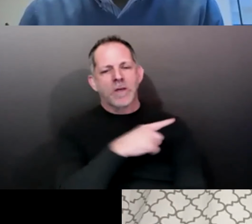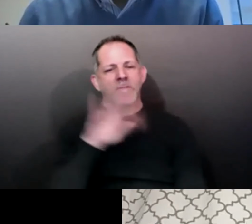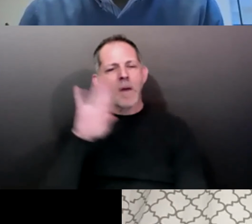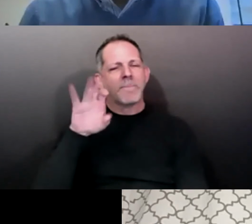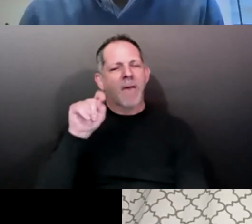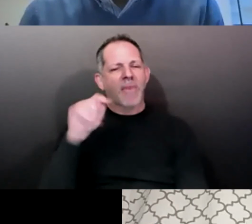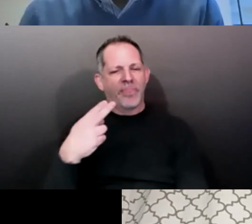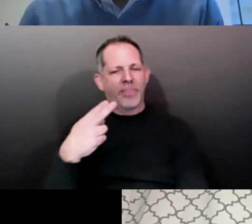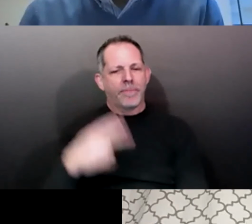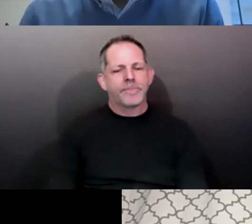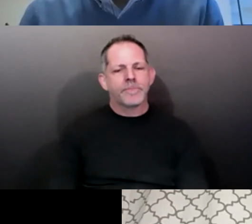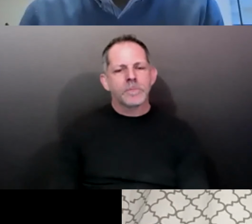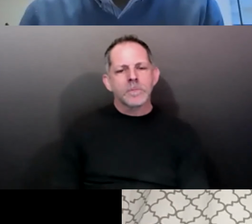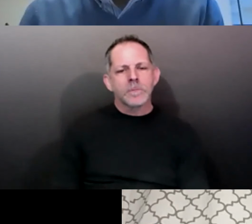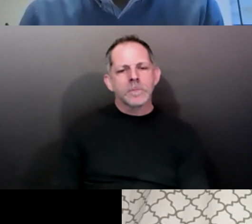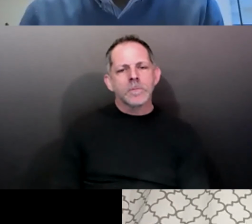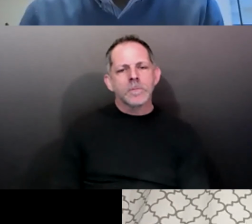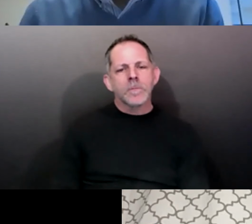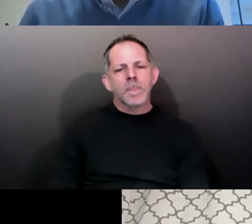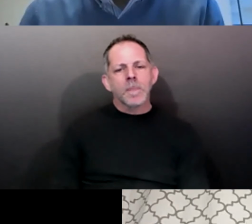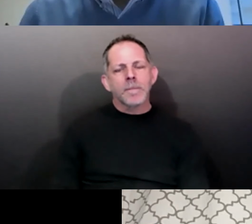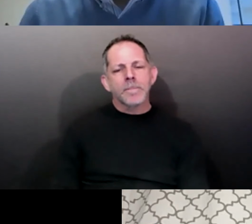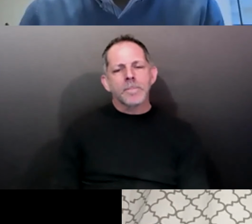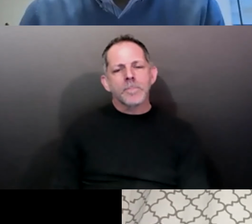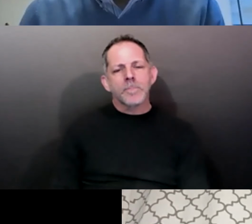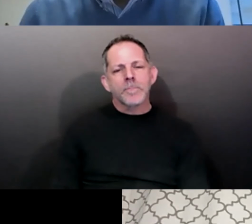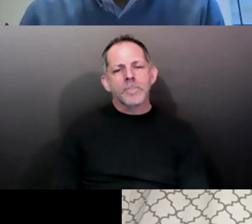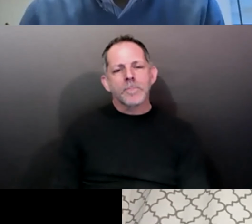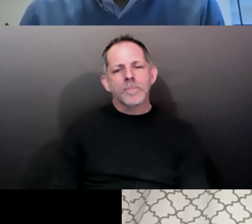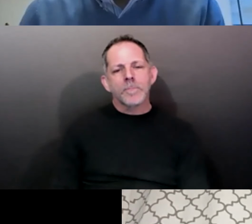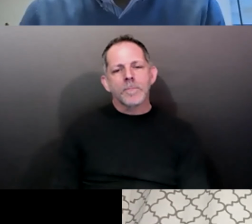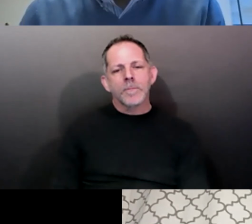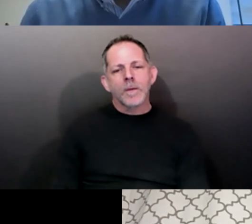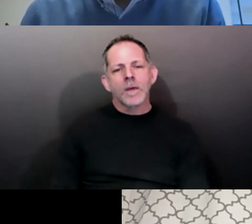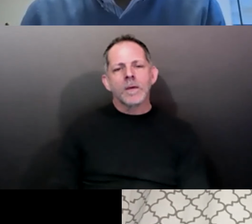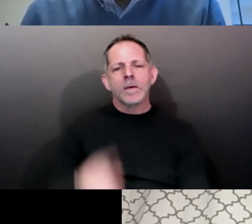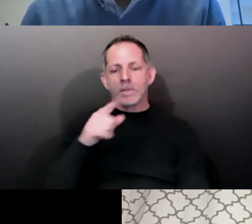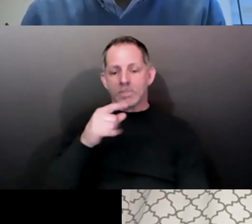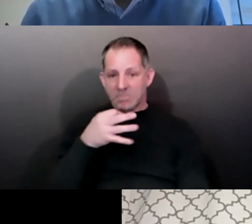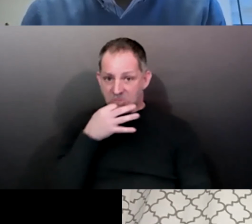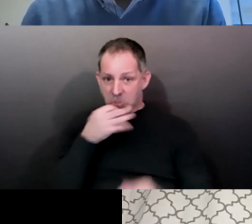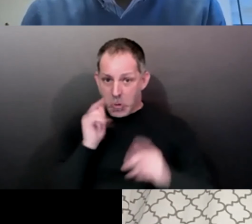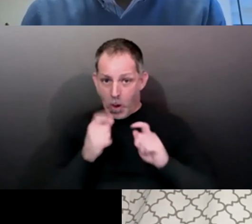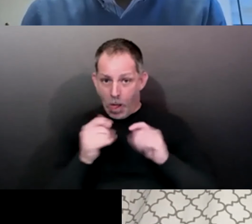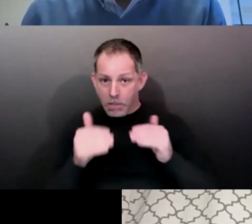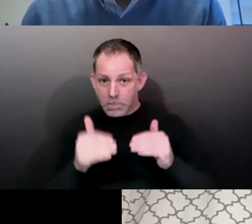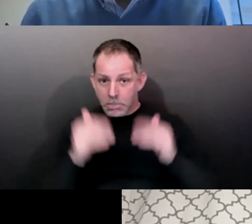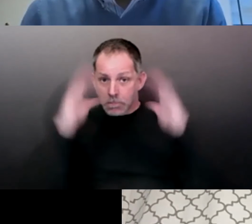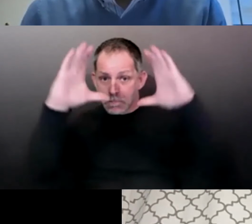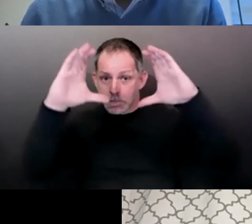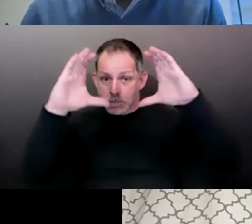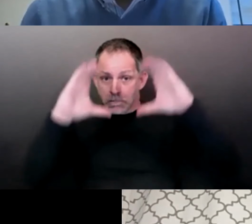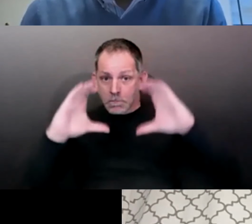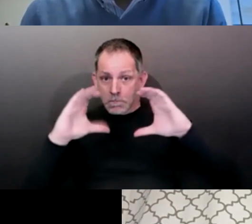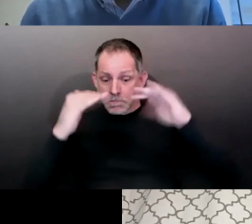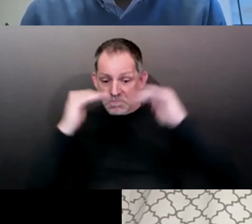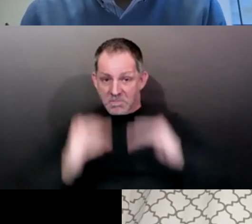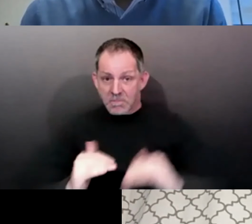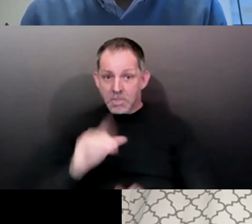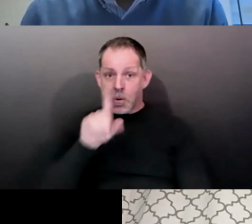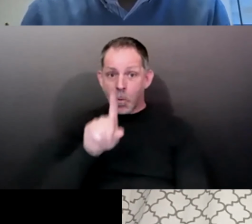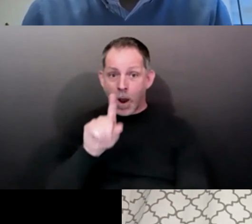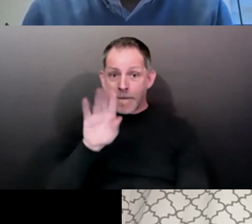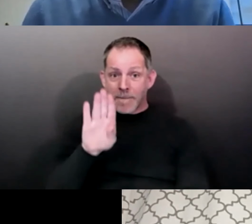phase 1B tier 2? And you had said several weeks in your presentation. So the next tier